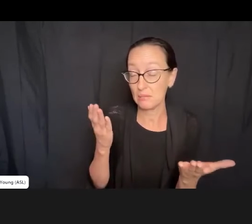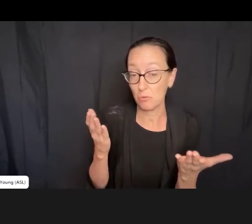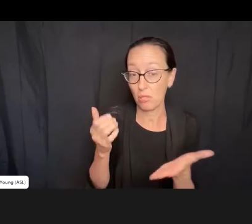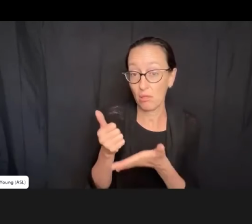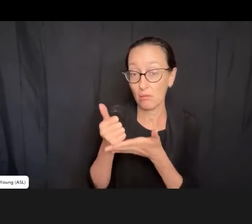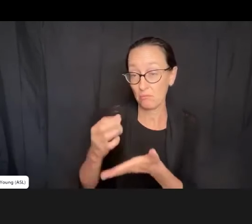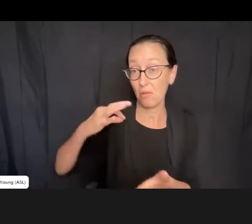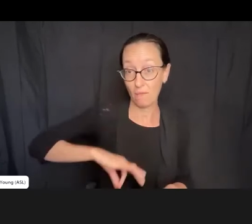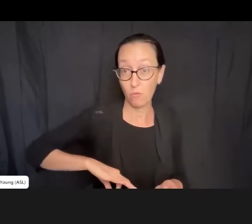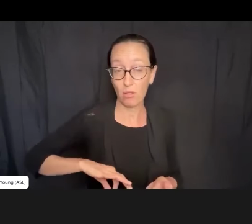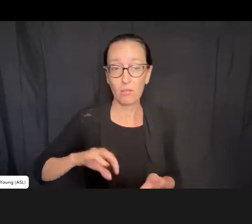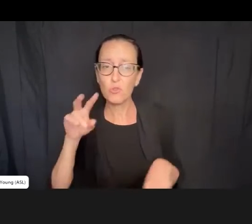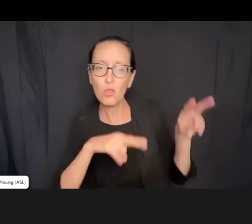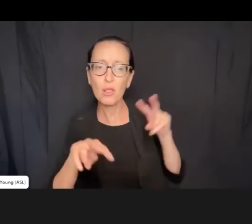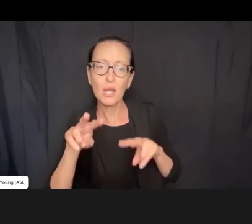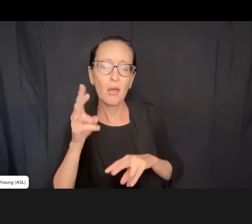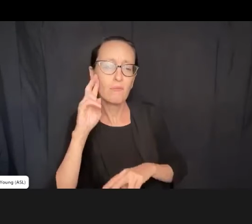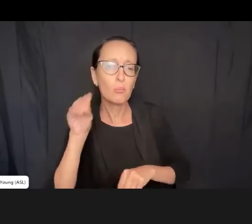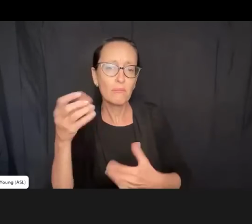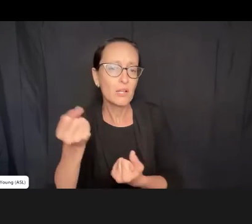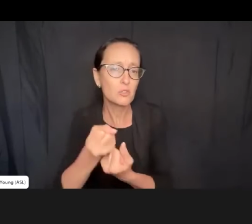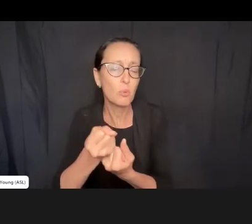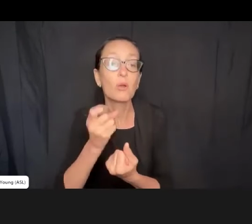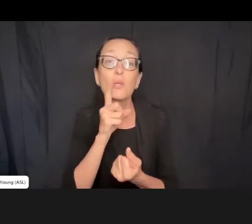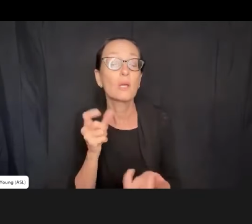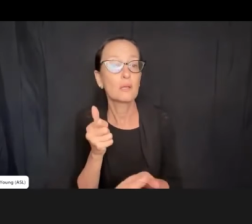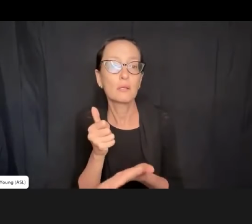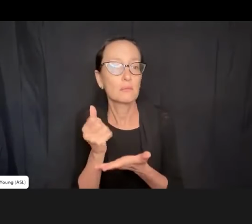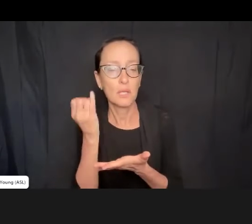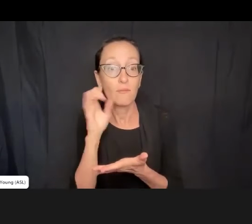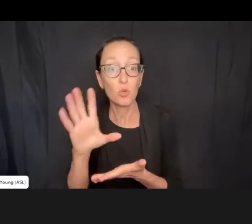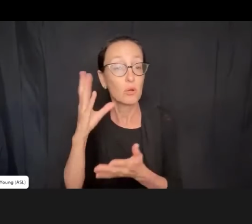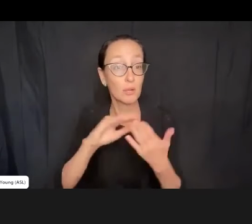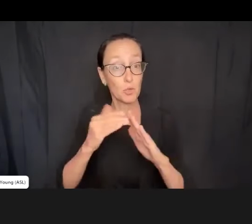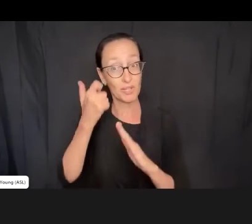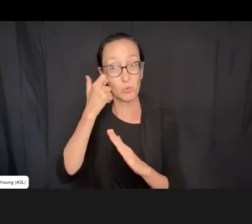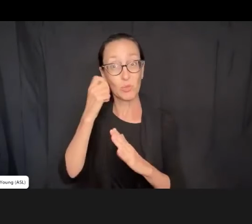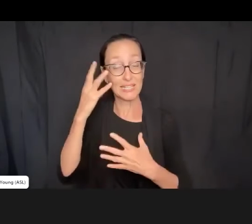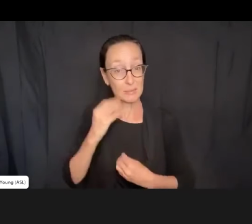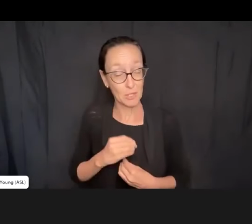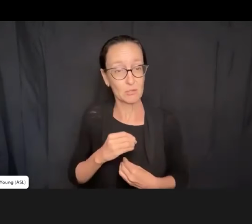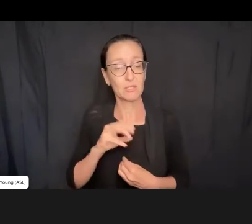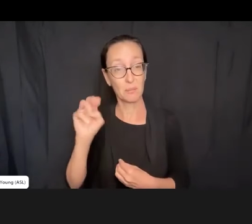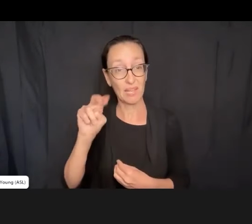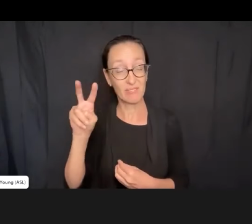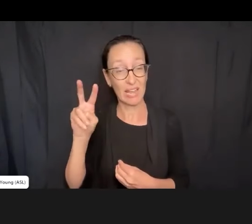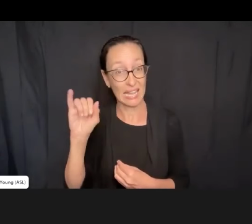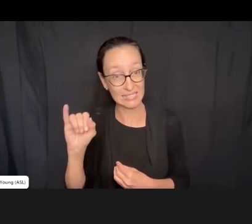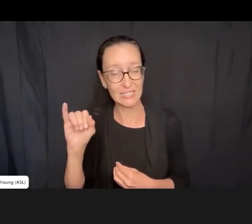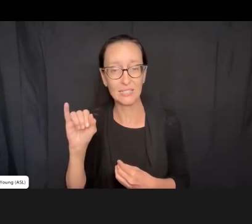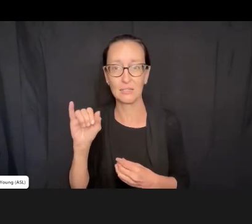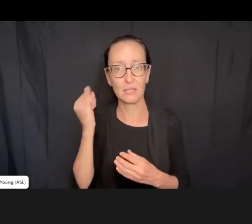to look at, to provide support, especially helpful if your community has recently experienced a mass violence incident and there's not a resiliency center